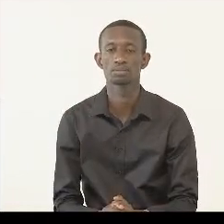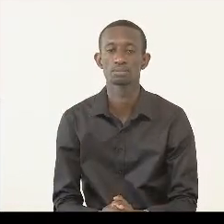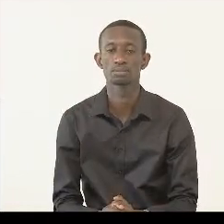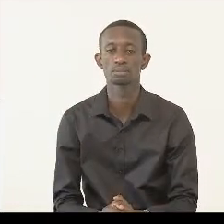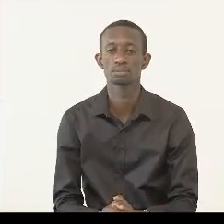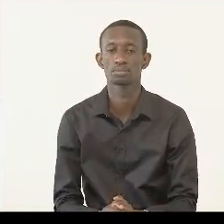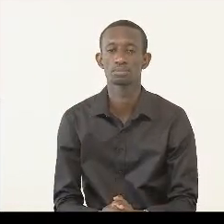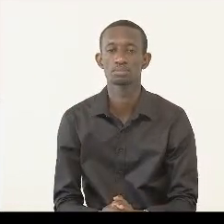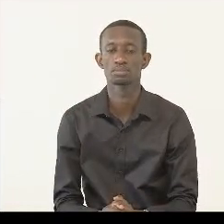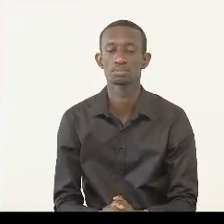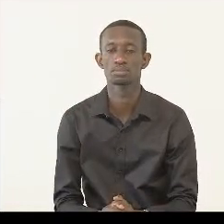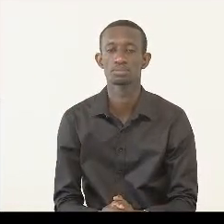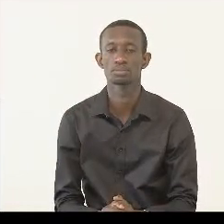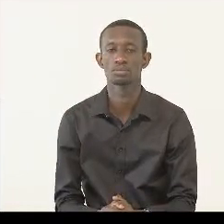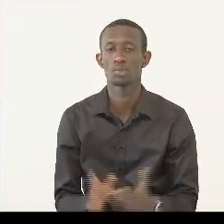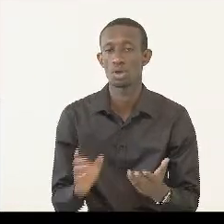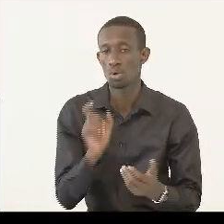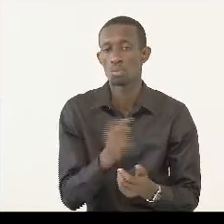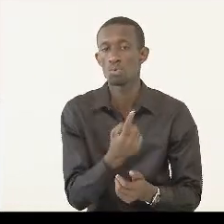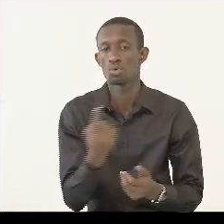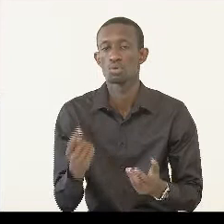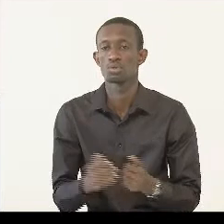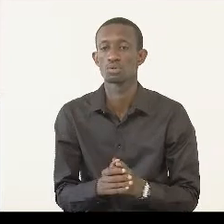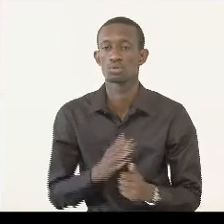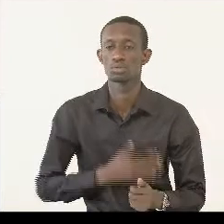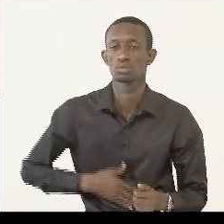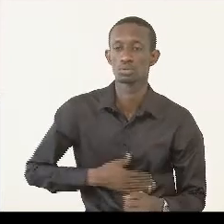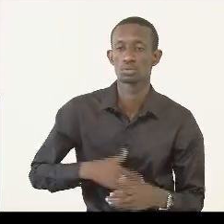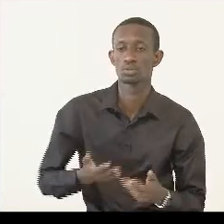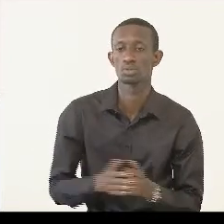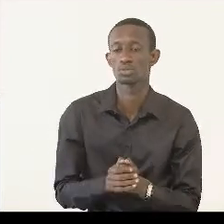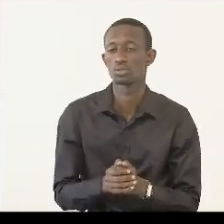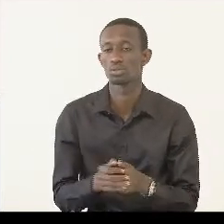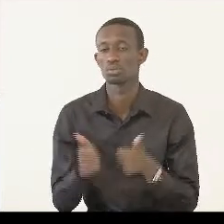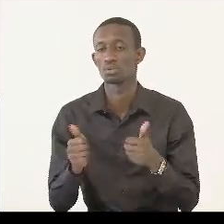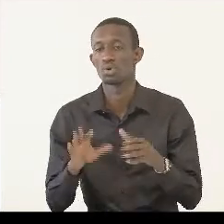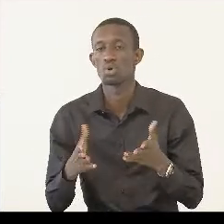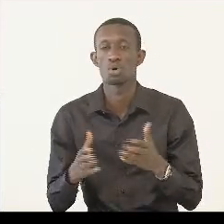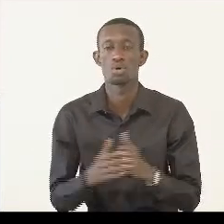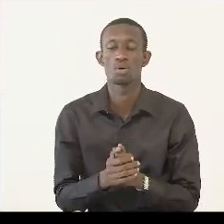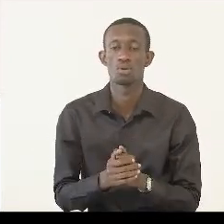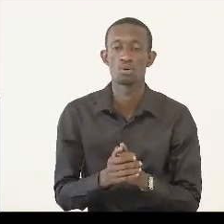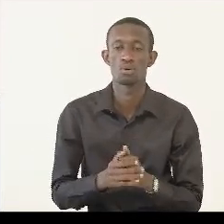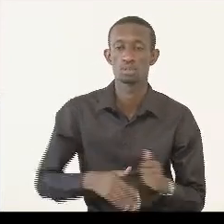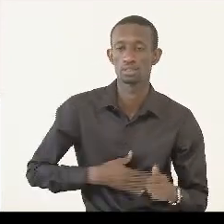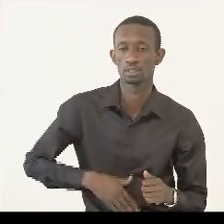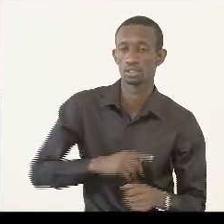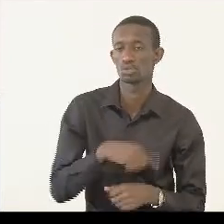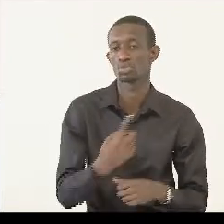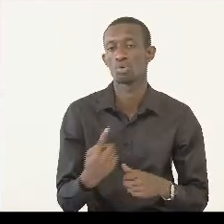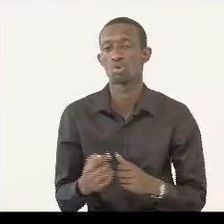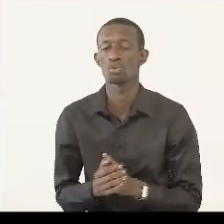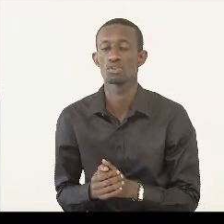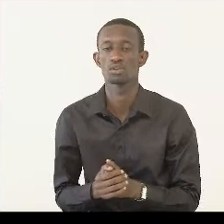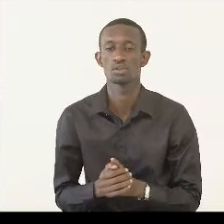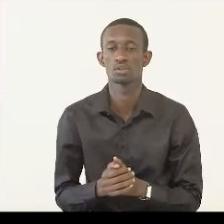Not every answer is wrong, and not every answer is very correct. So we need to look for the best of the bits that is able to